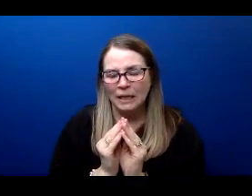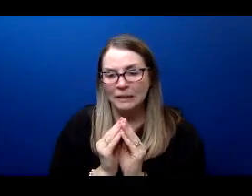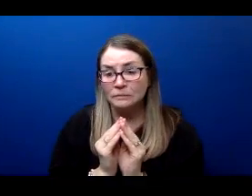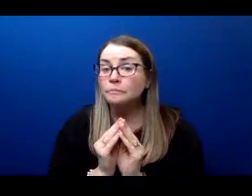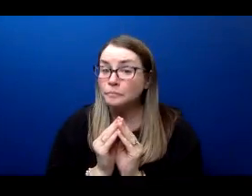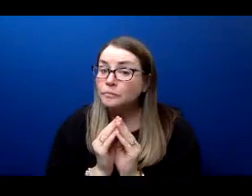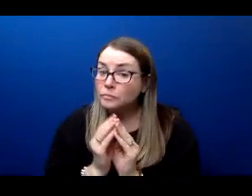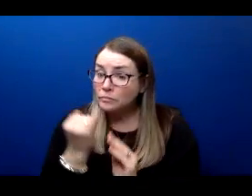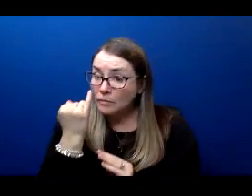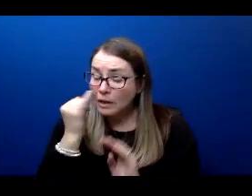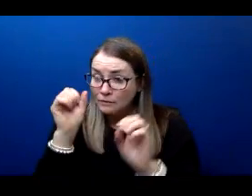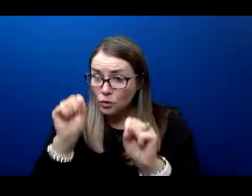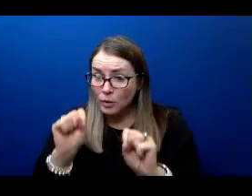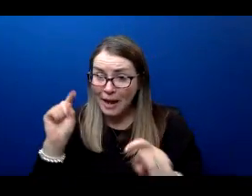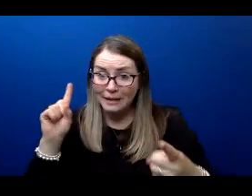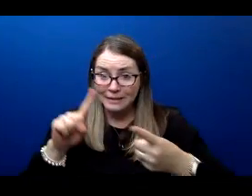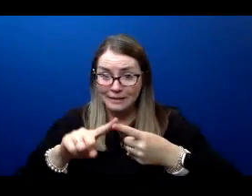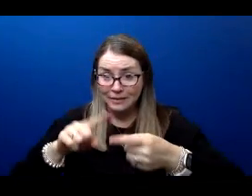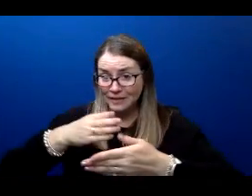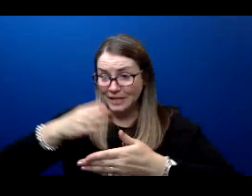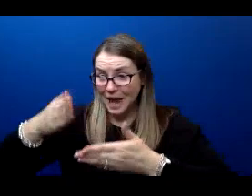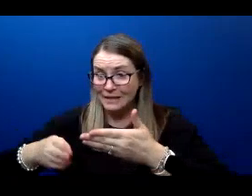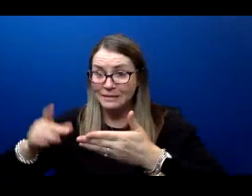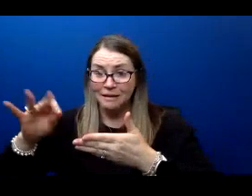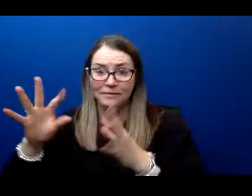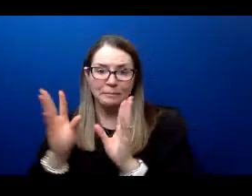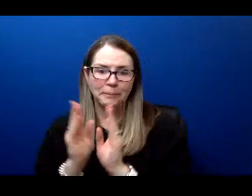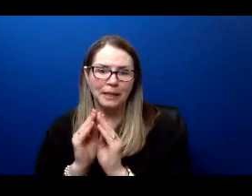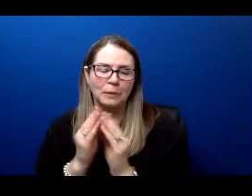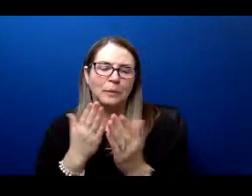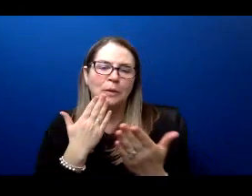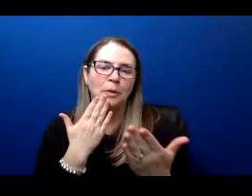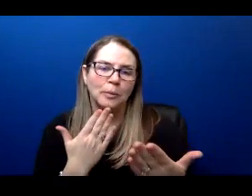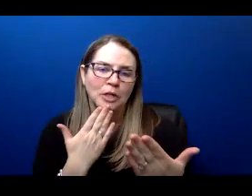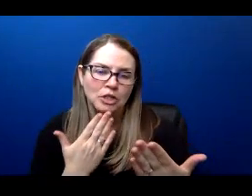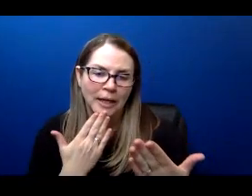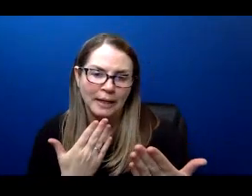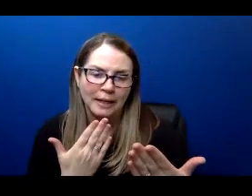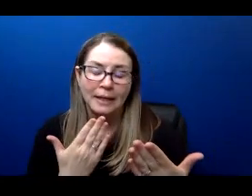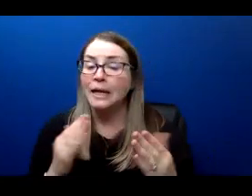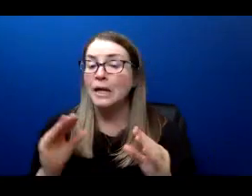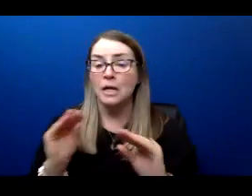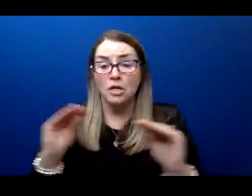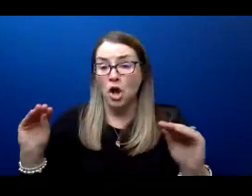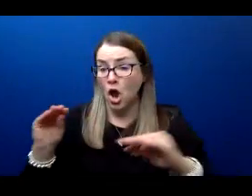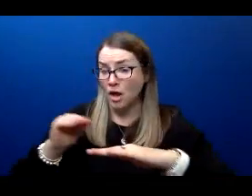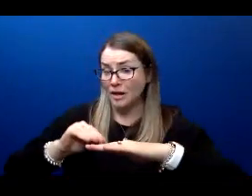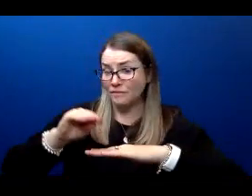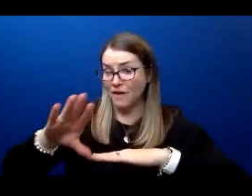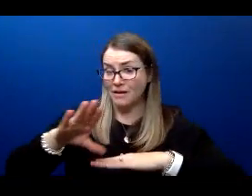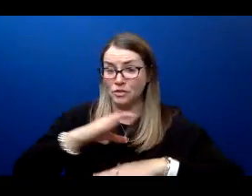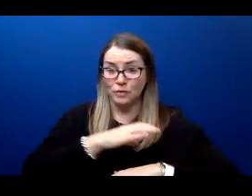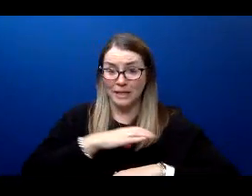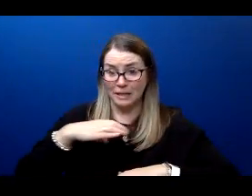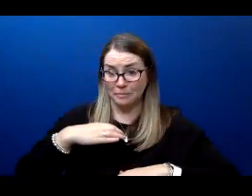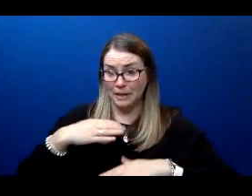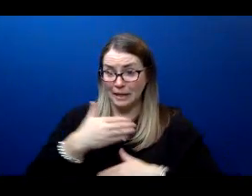through the end of the meeting, we would be very appreciative. For any non-advisory committee members, specifically our